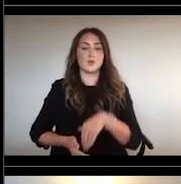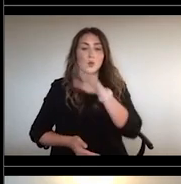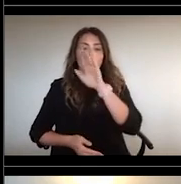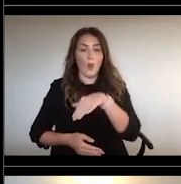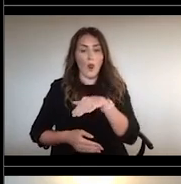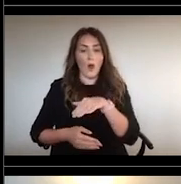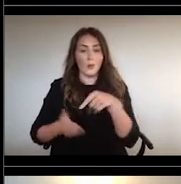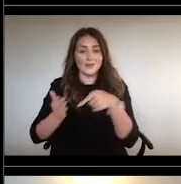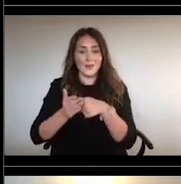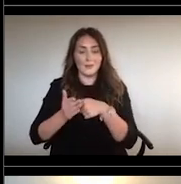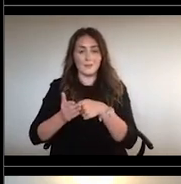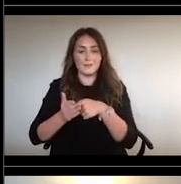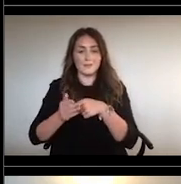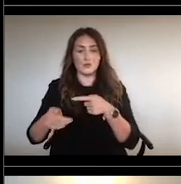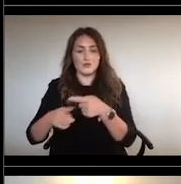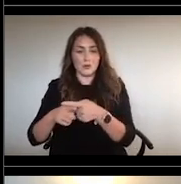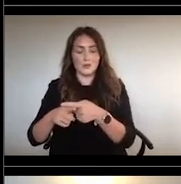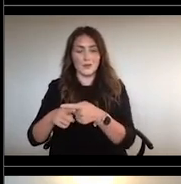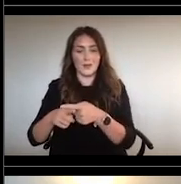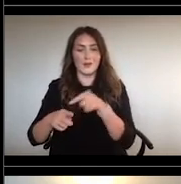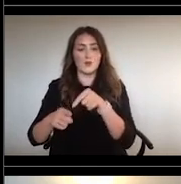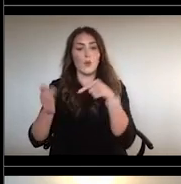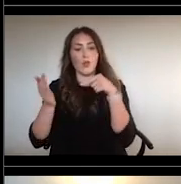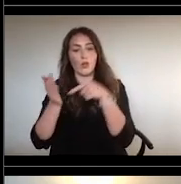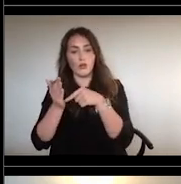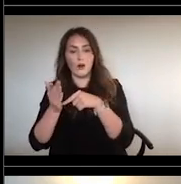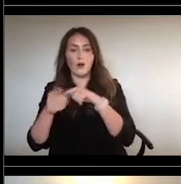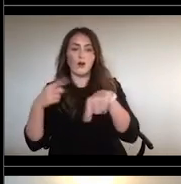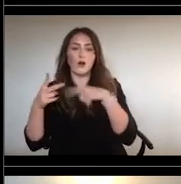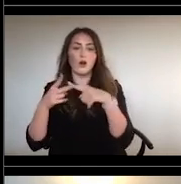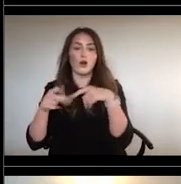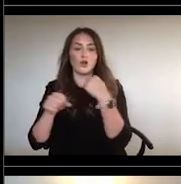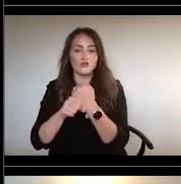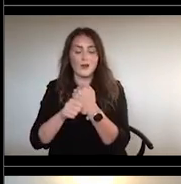case, this would be for Thurrock and Gravesham residents.